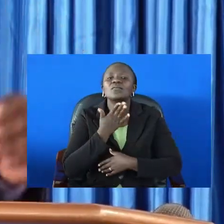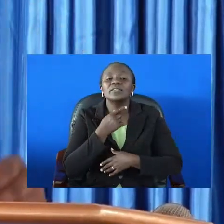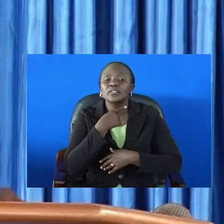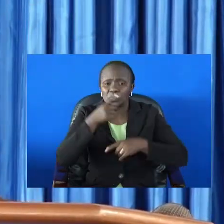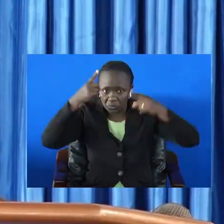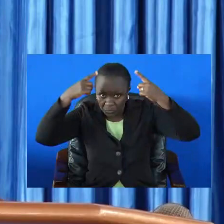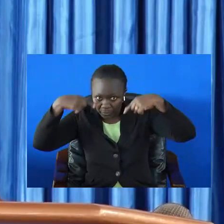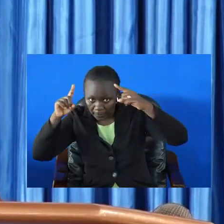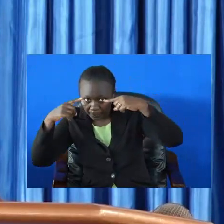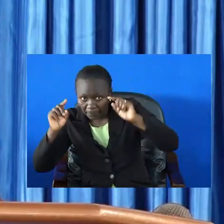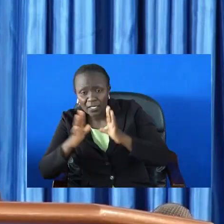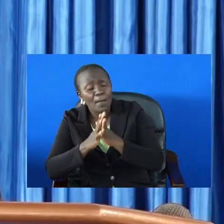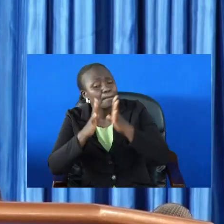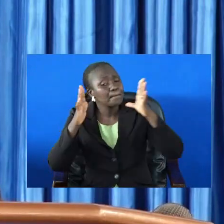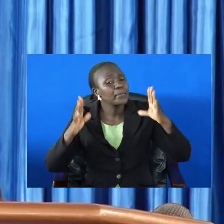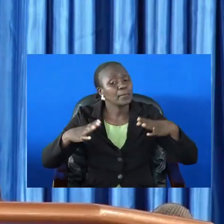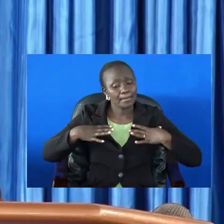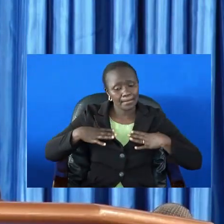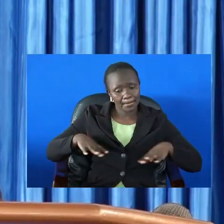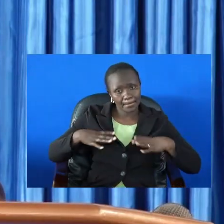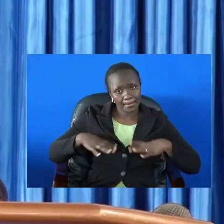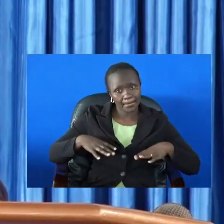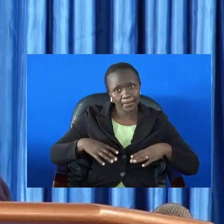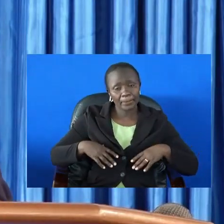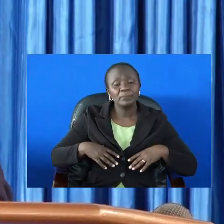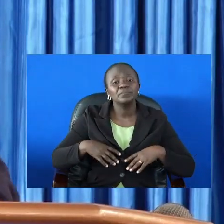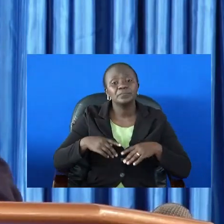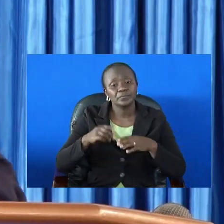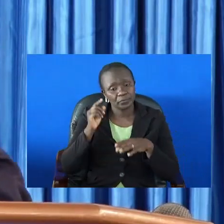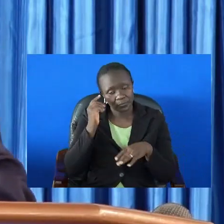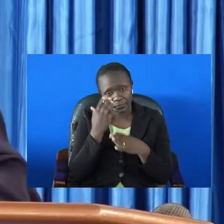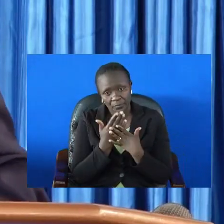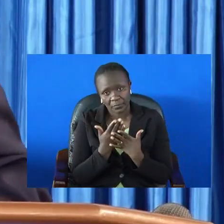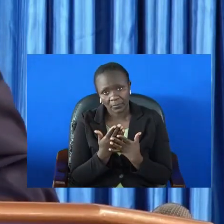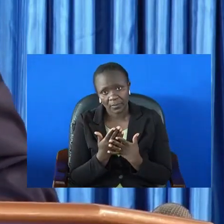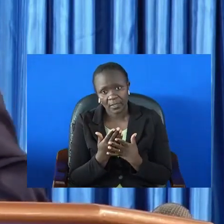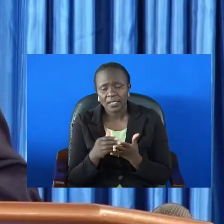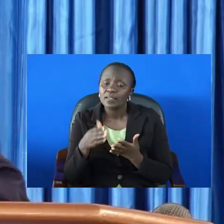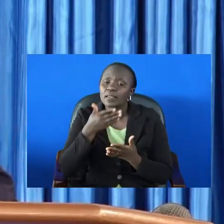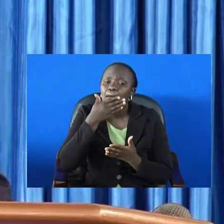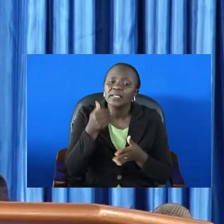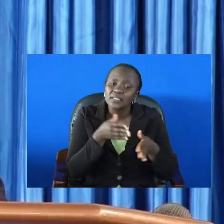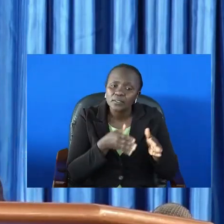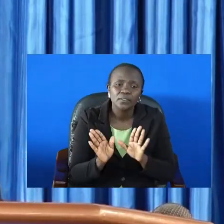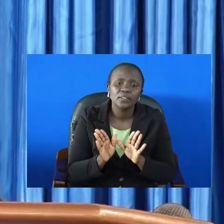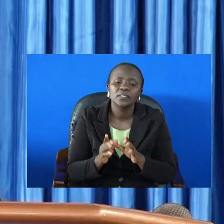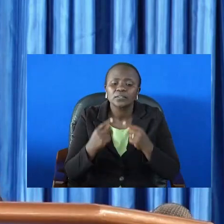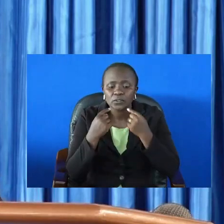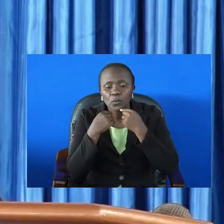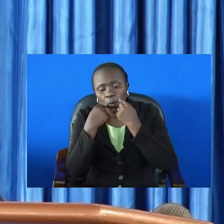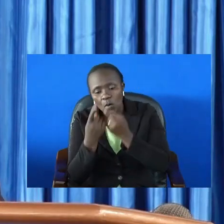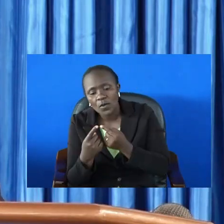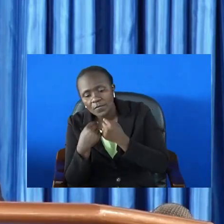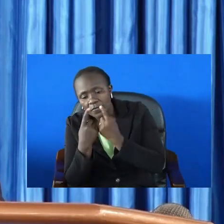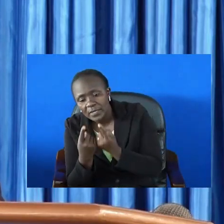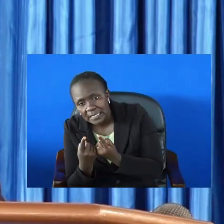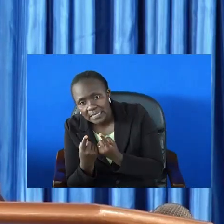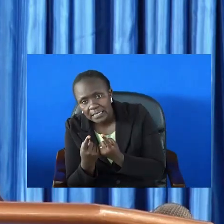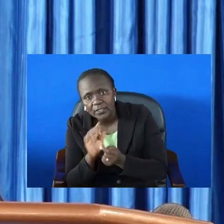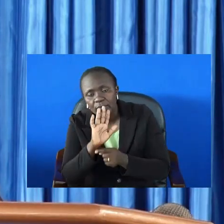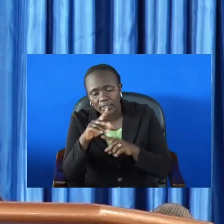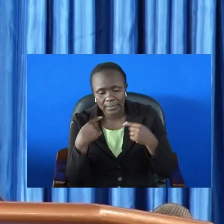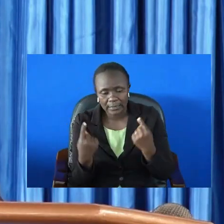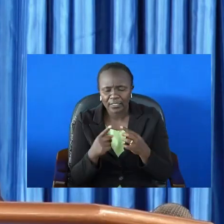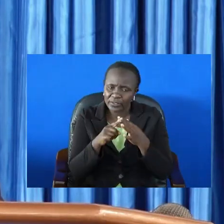and become that great person that He has intended you to be. And the best way is to repent. When you repent,